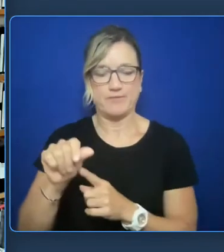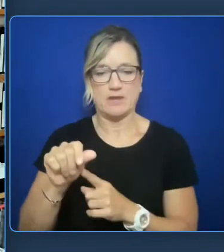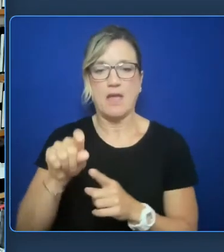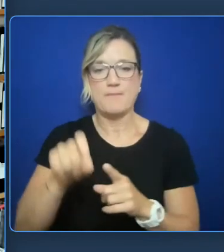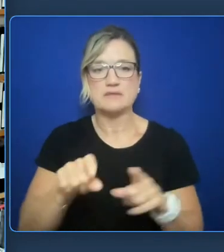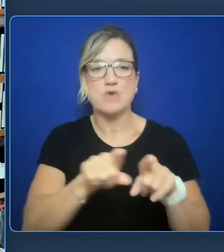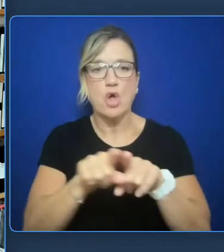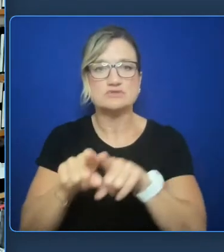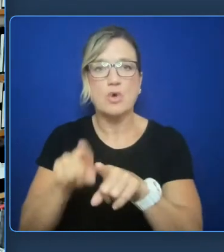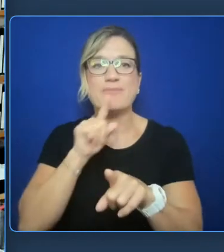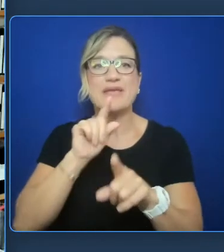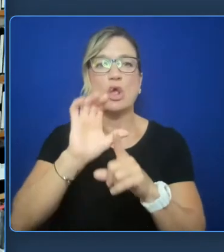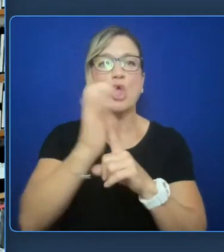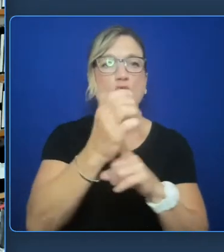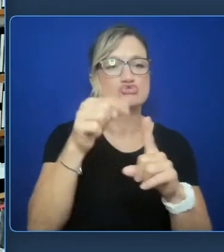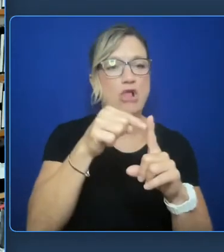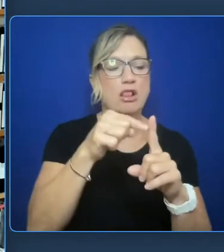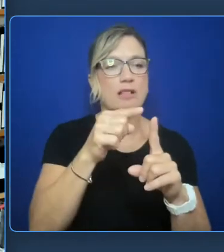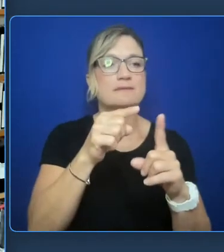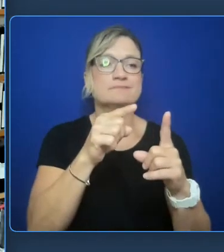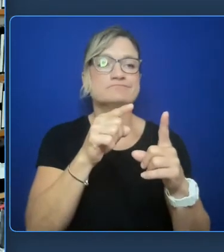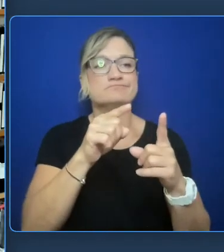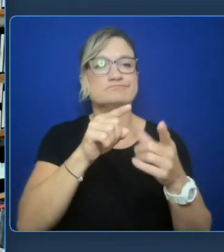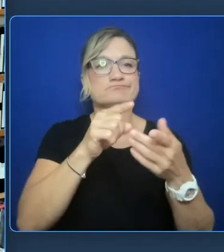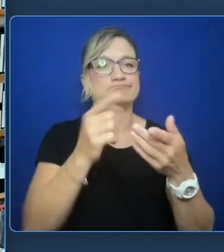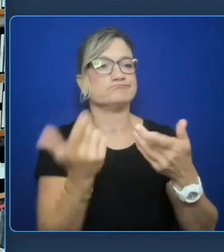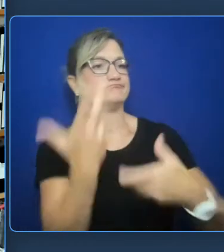must also be culturally disadvantaged.